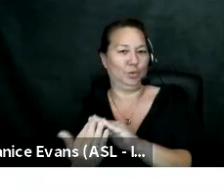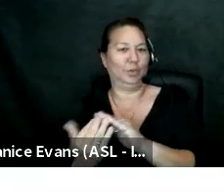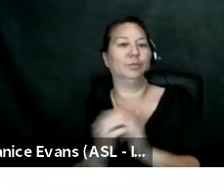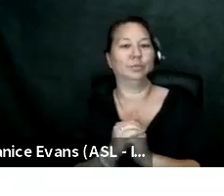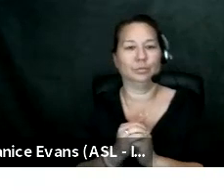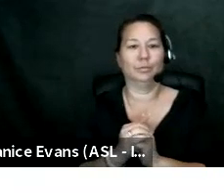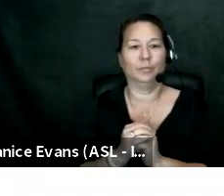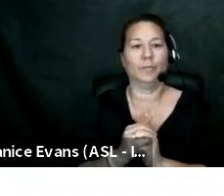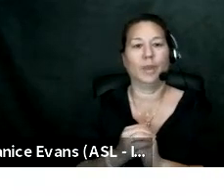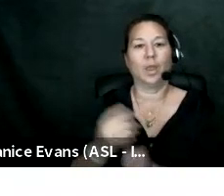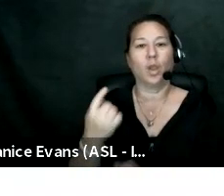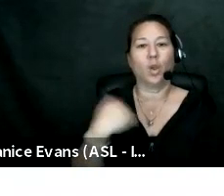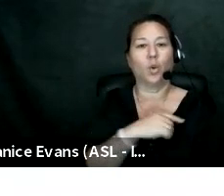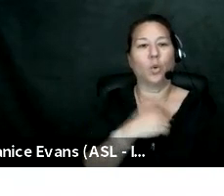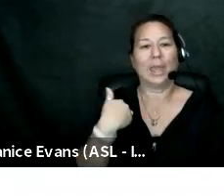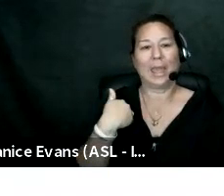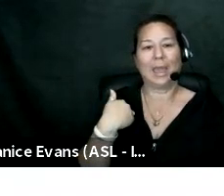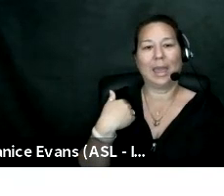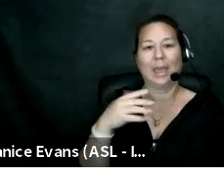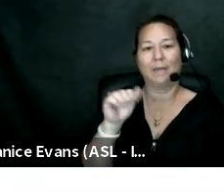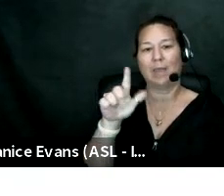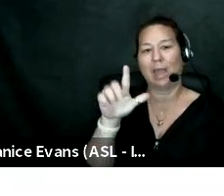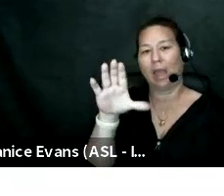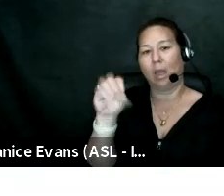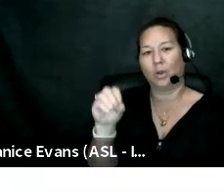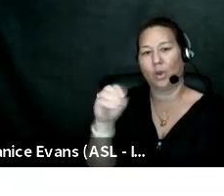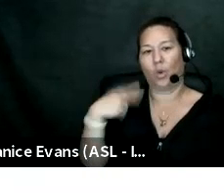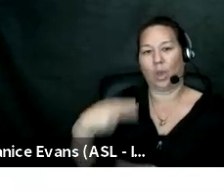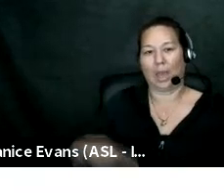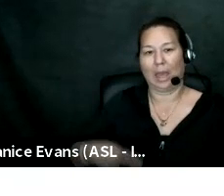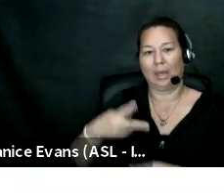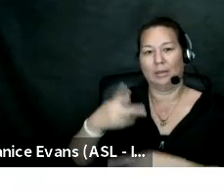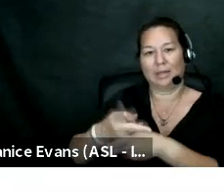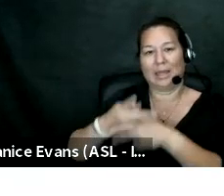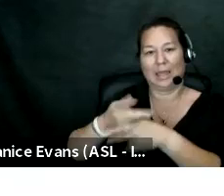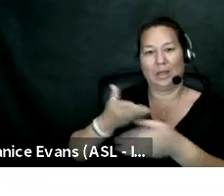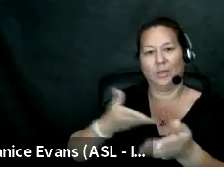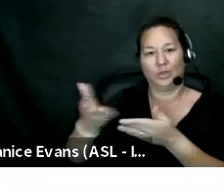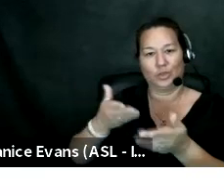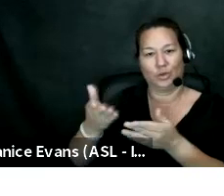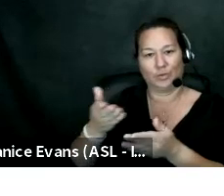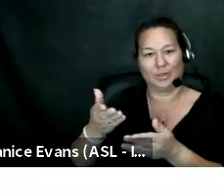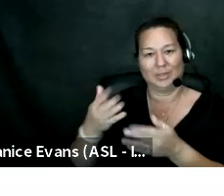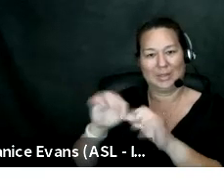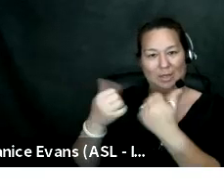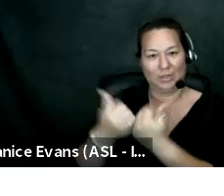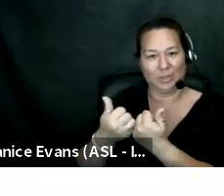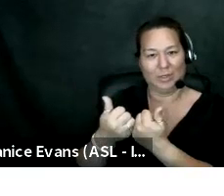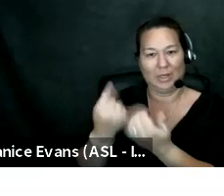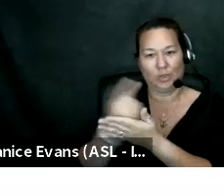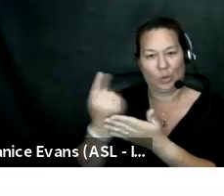COVID-19 updates that are available on our website. We also have a workplace and recovery